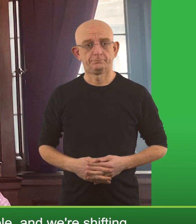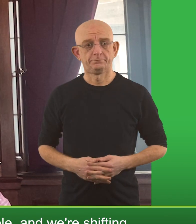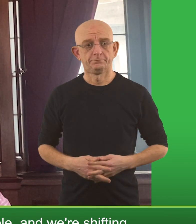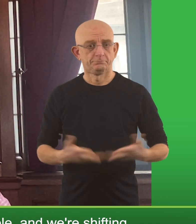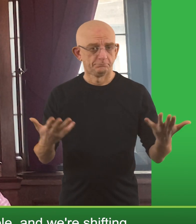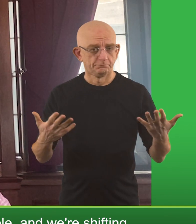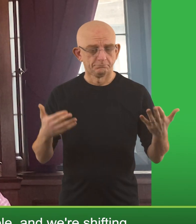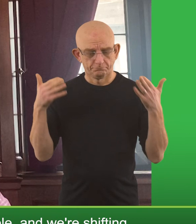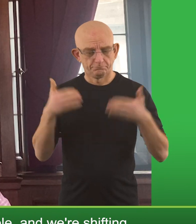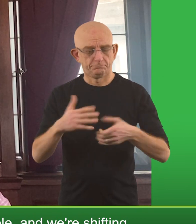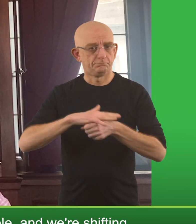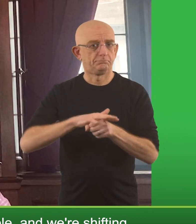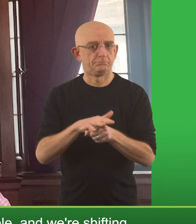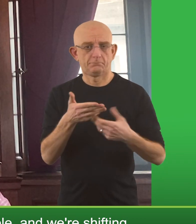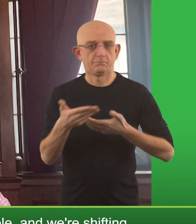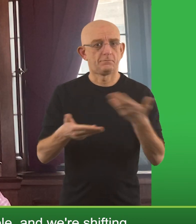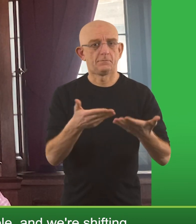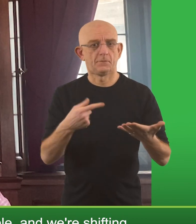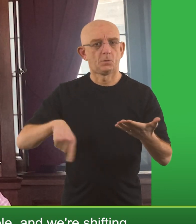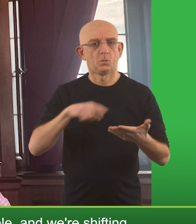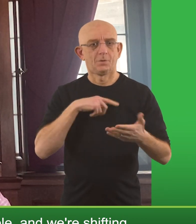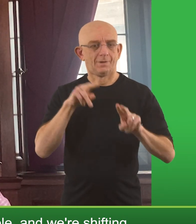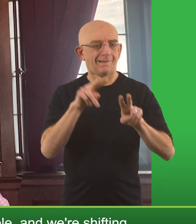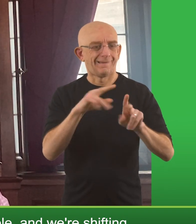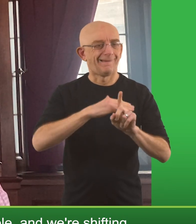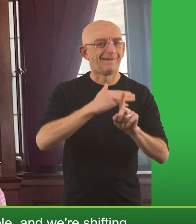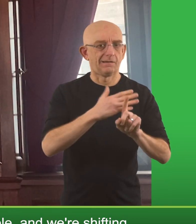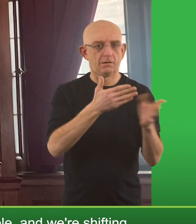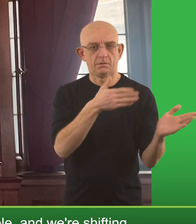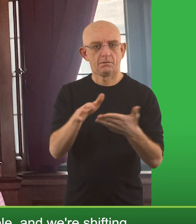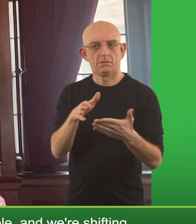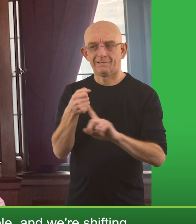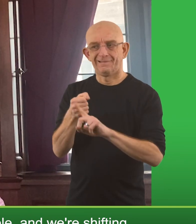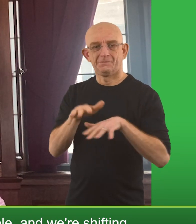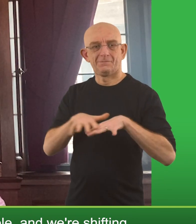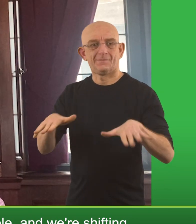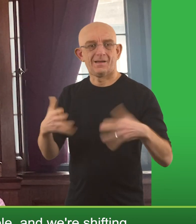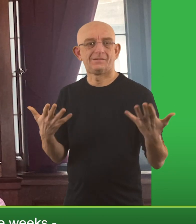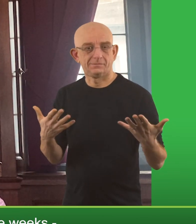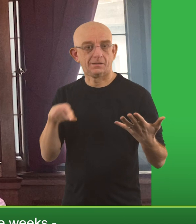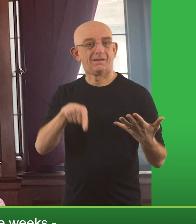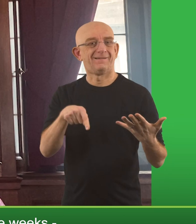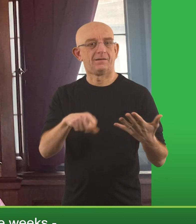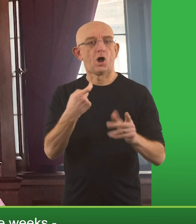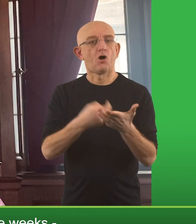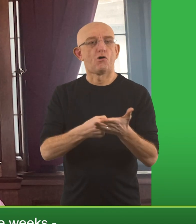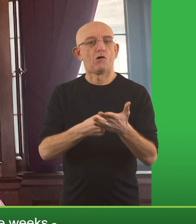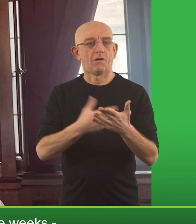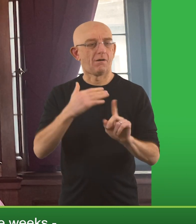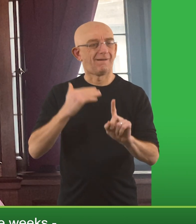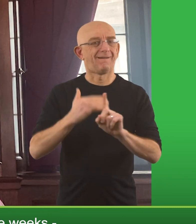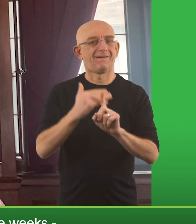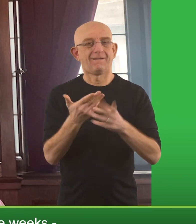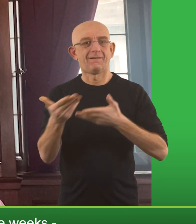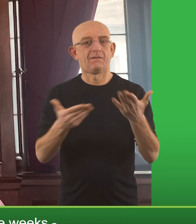Epidemiology, in a few words, stable, and we're shifting from looking at rates to looking at impact. So